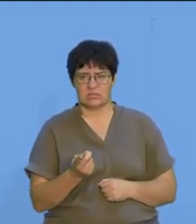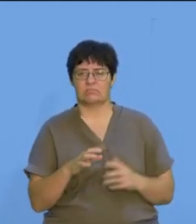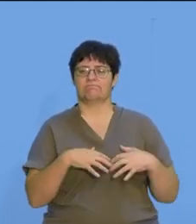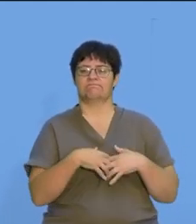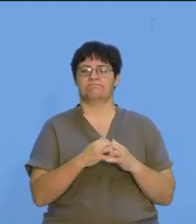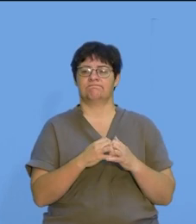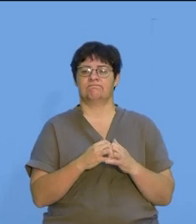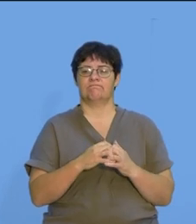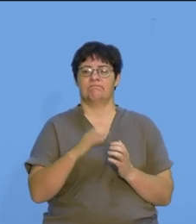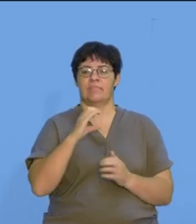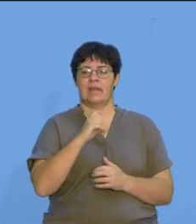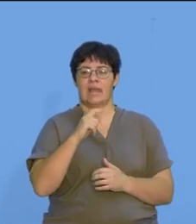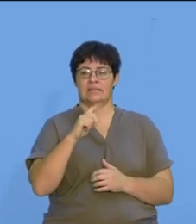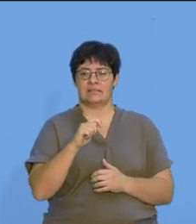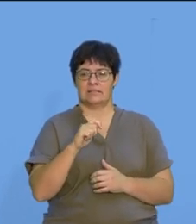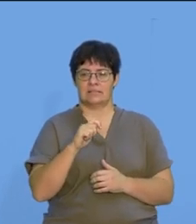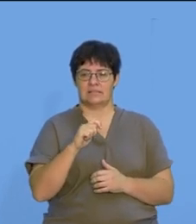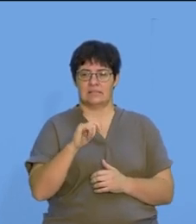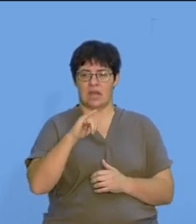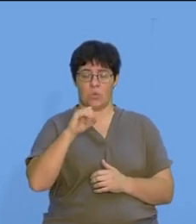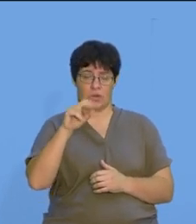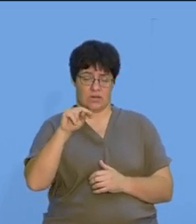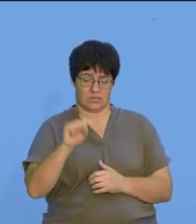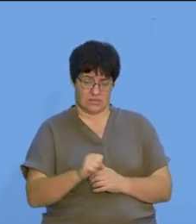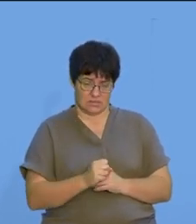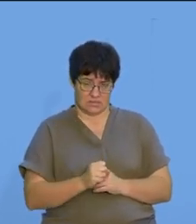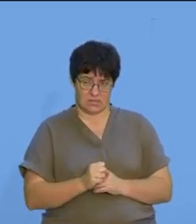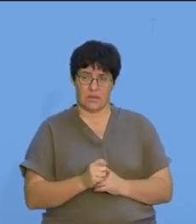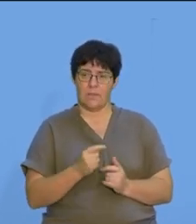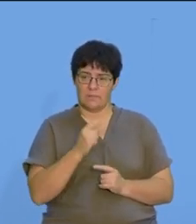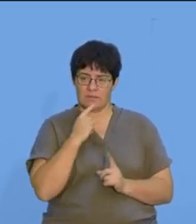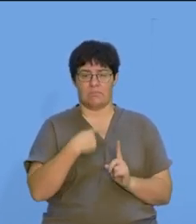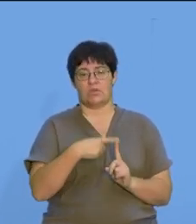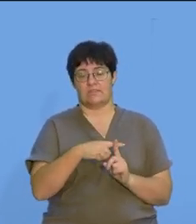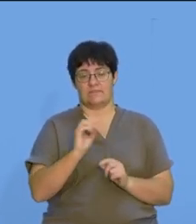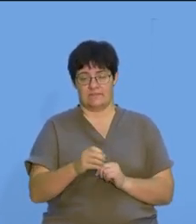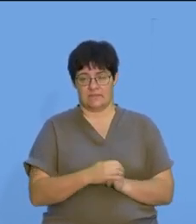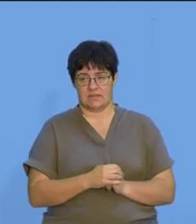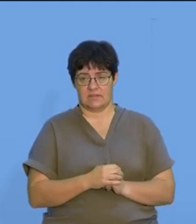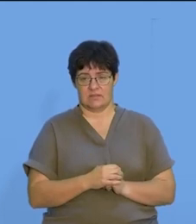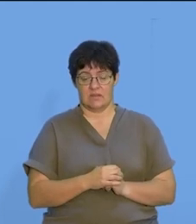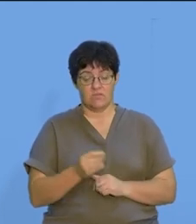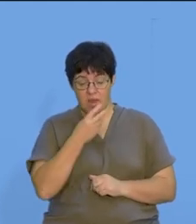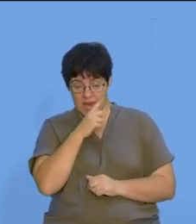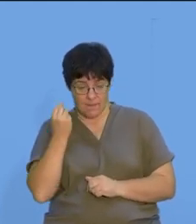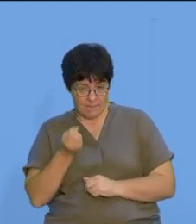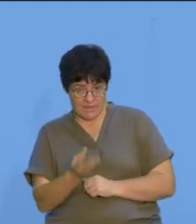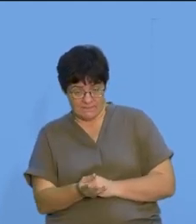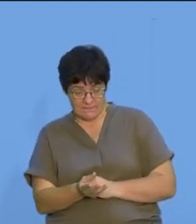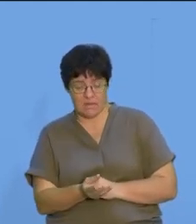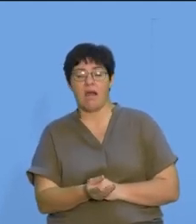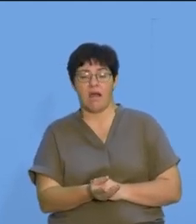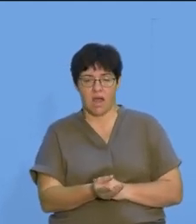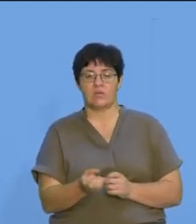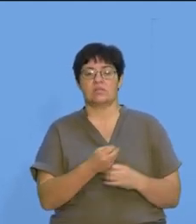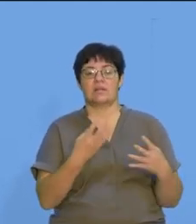most cases, they actually form cations, which are actually positive, okay? And then, so when we name